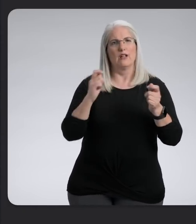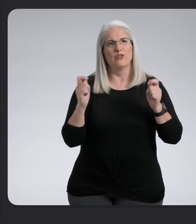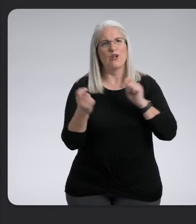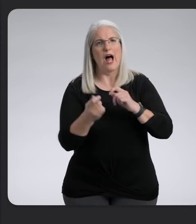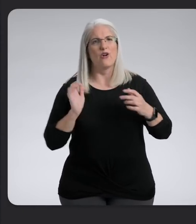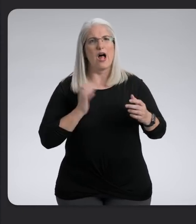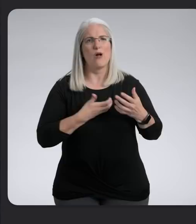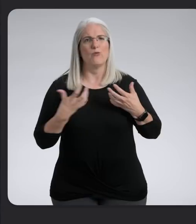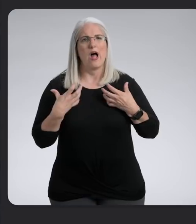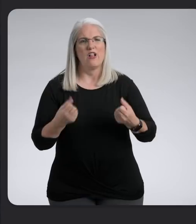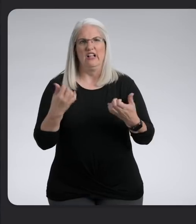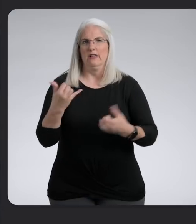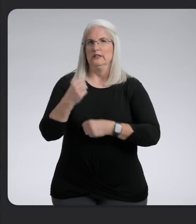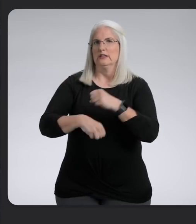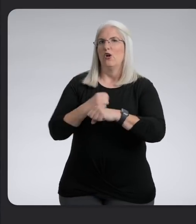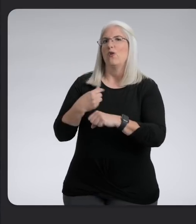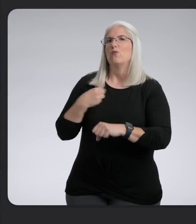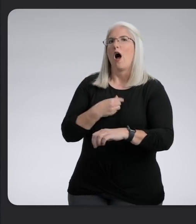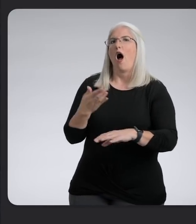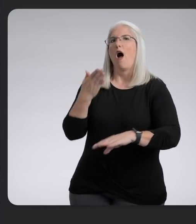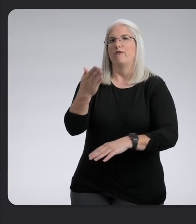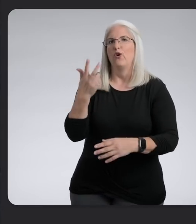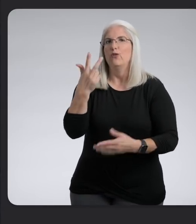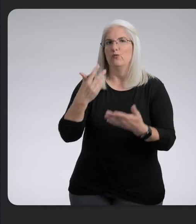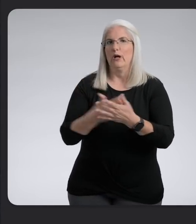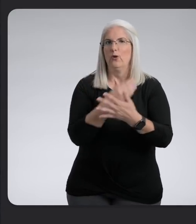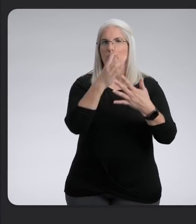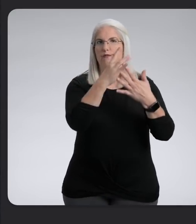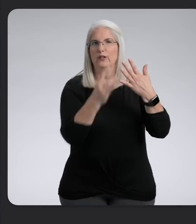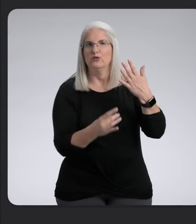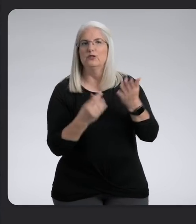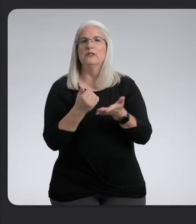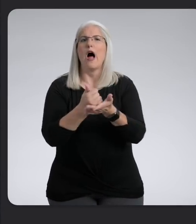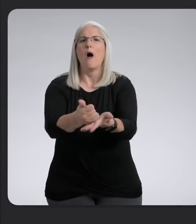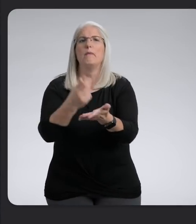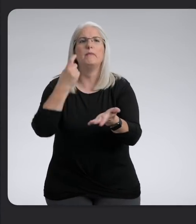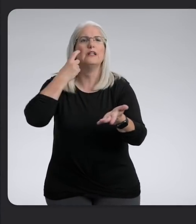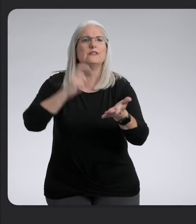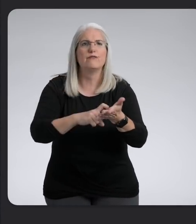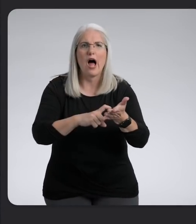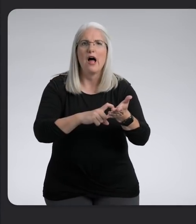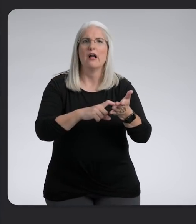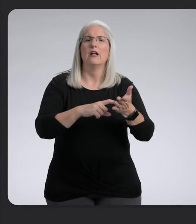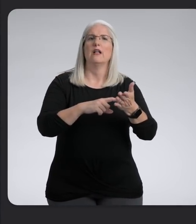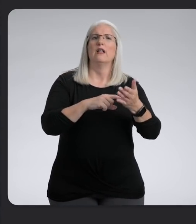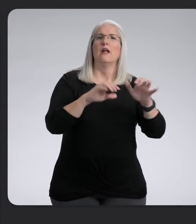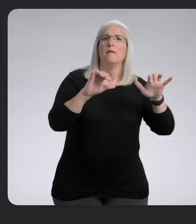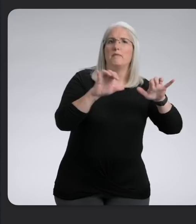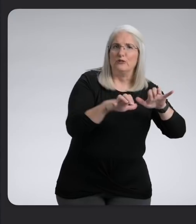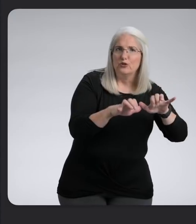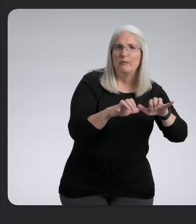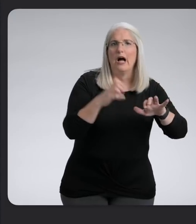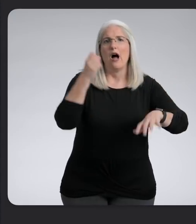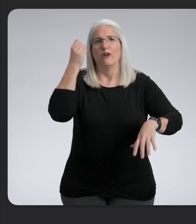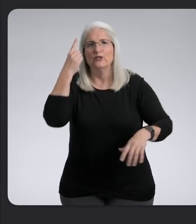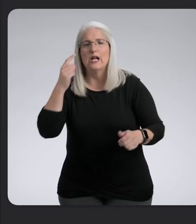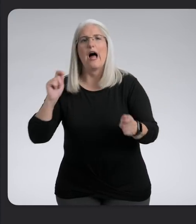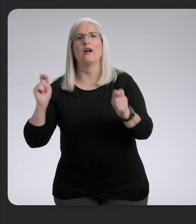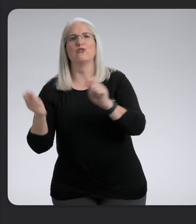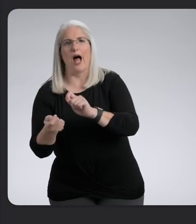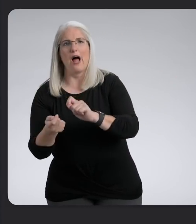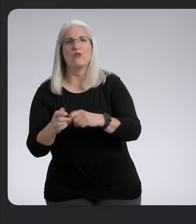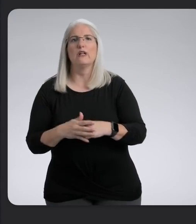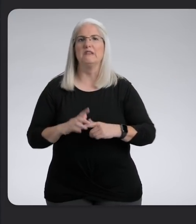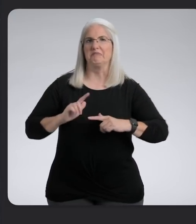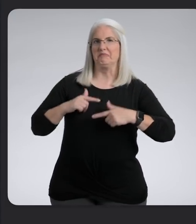3 new features to help you to identify, measure, and understand those changes. And here's Aditi to tell you about the first of